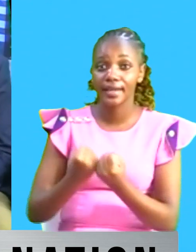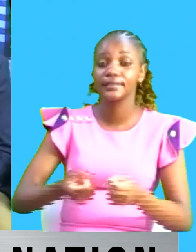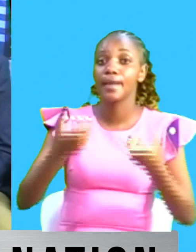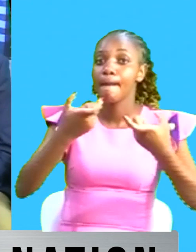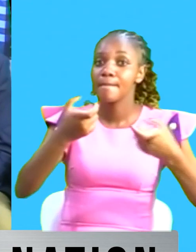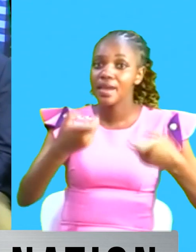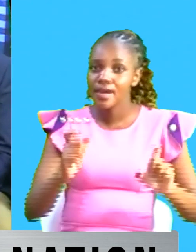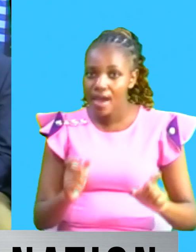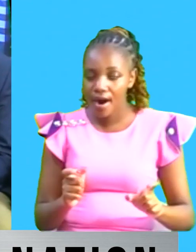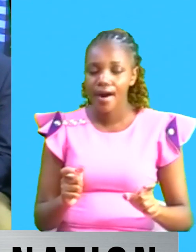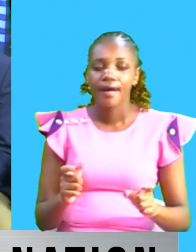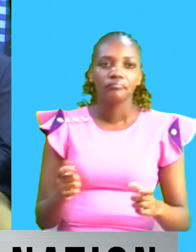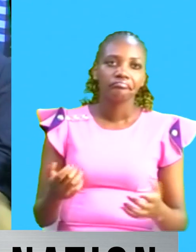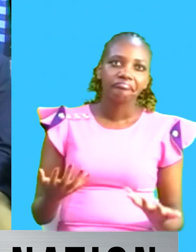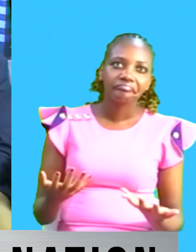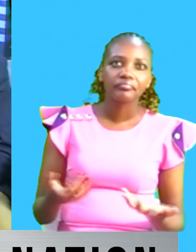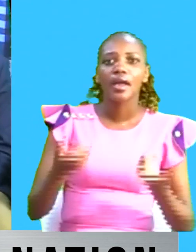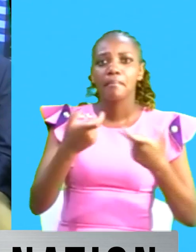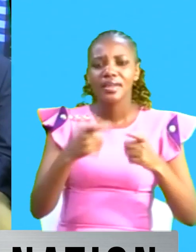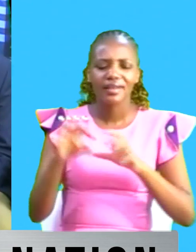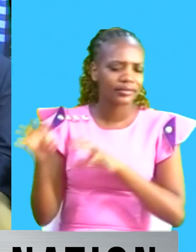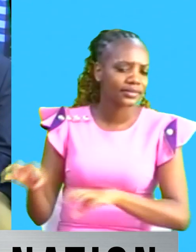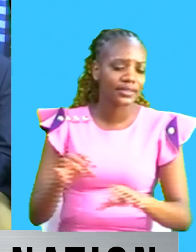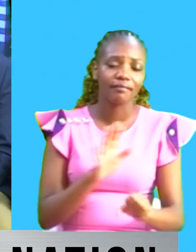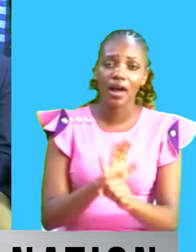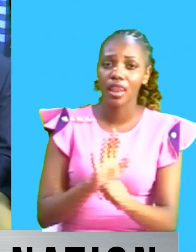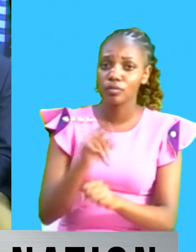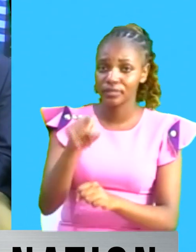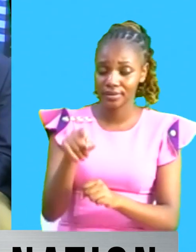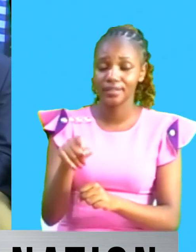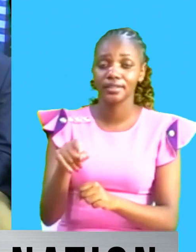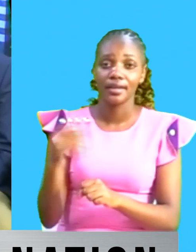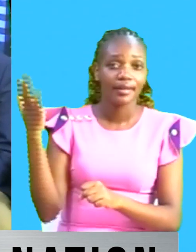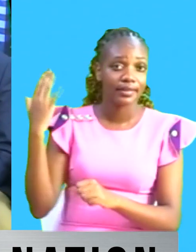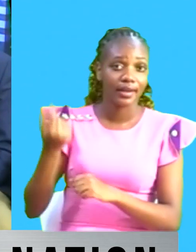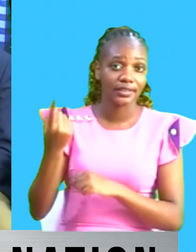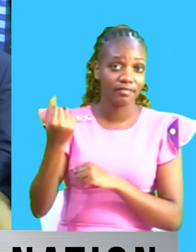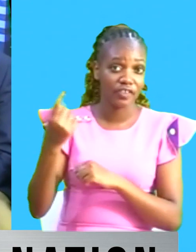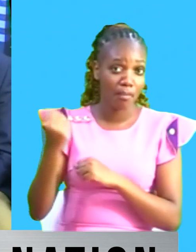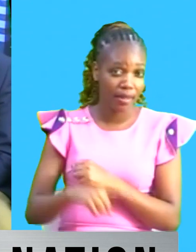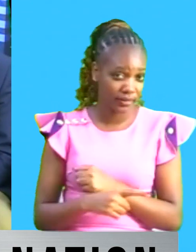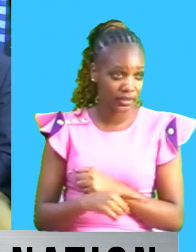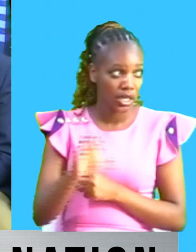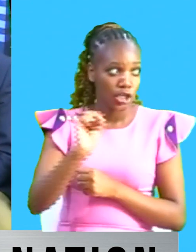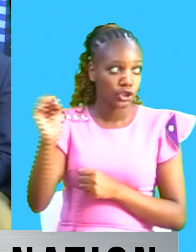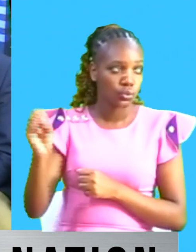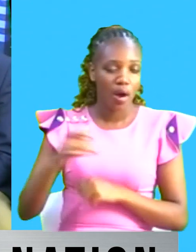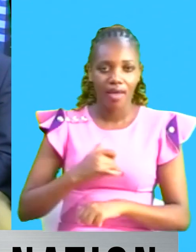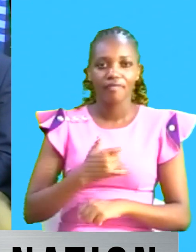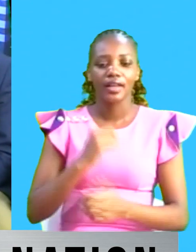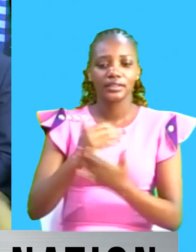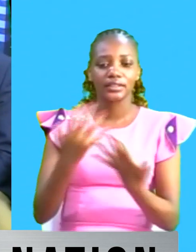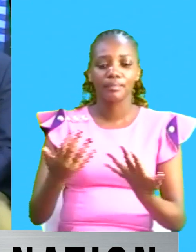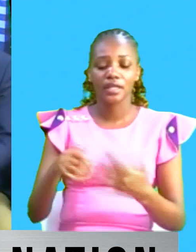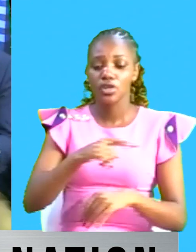should also be involved in some of these things. Media have suffered a lot in this in the last few months. So really, it's something